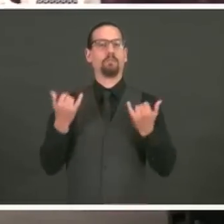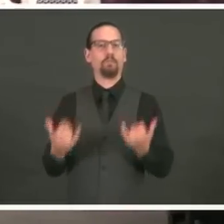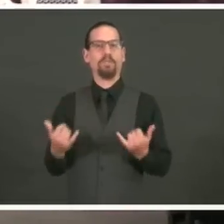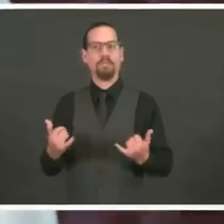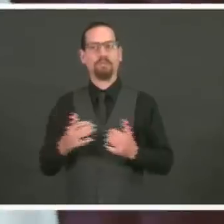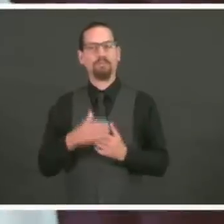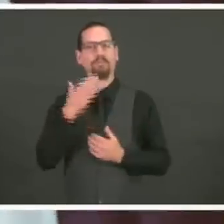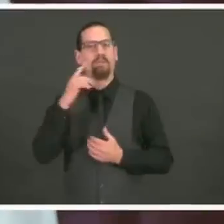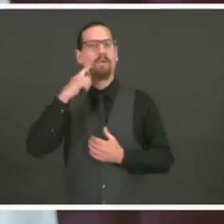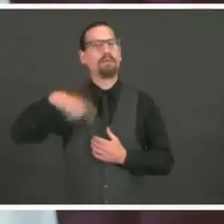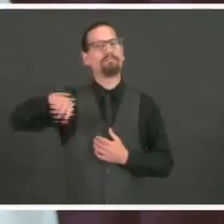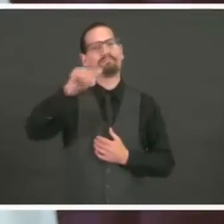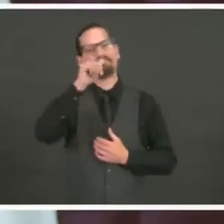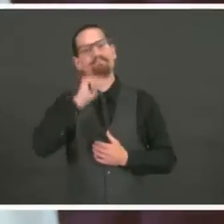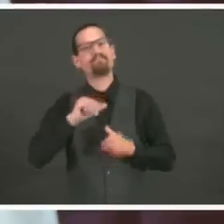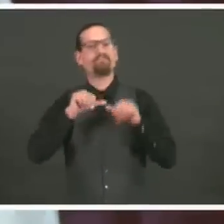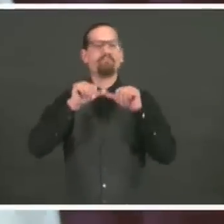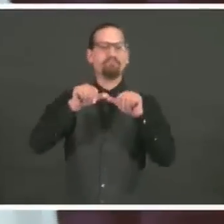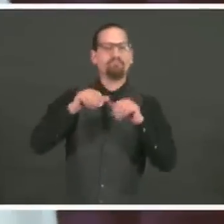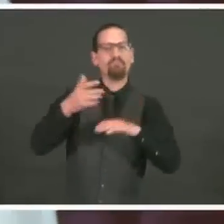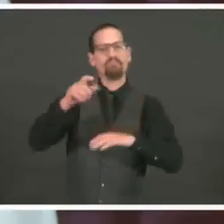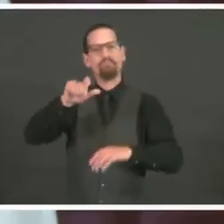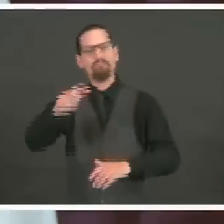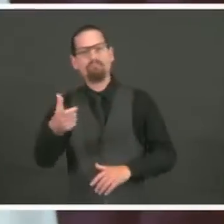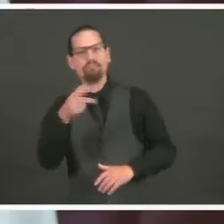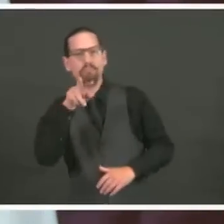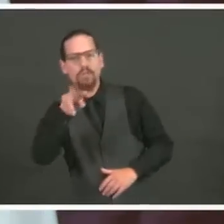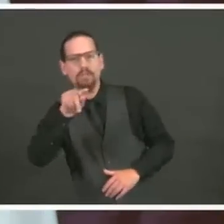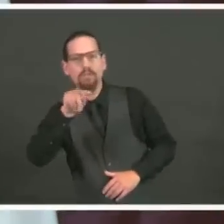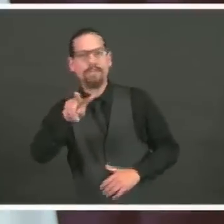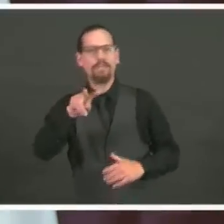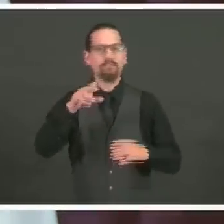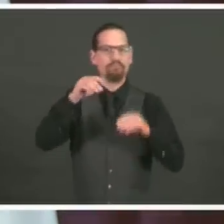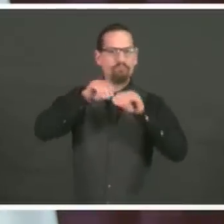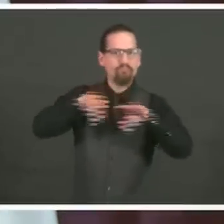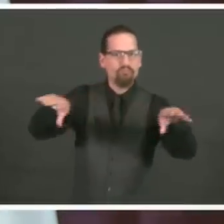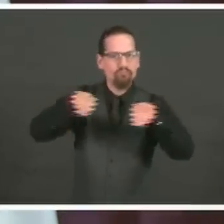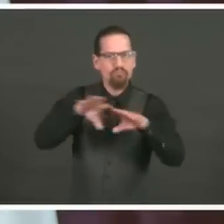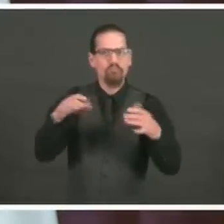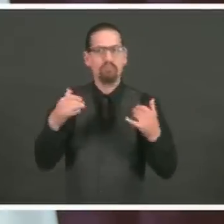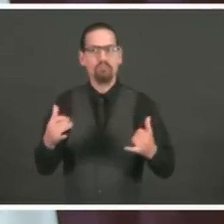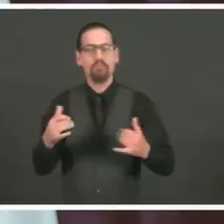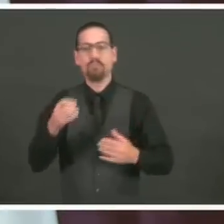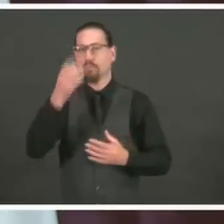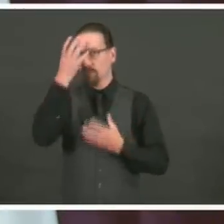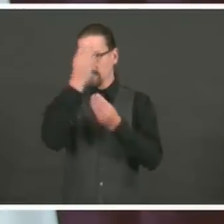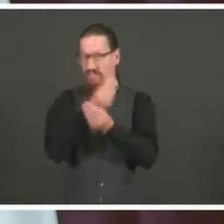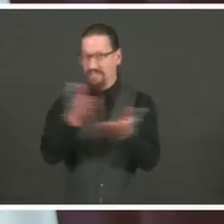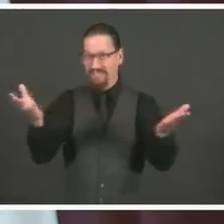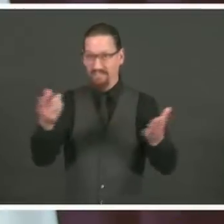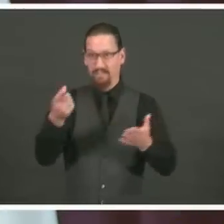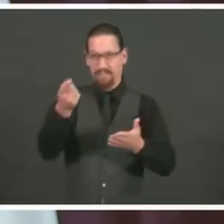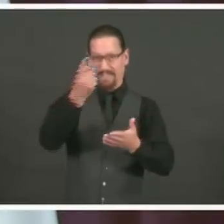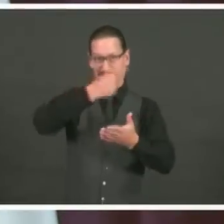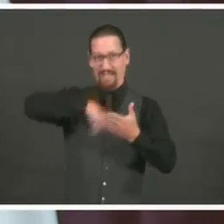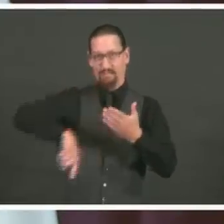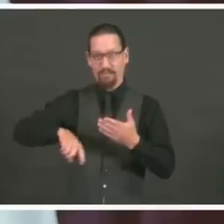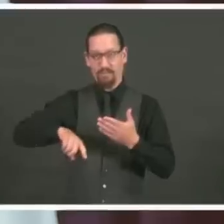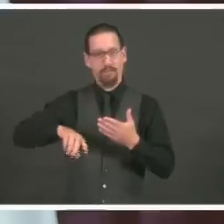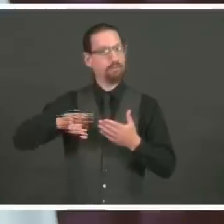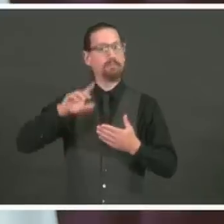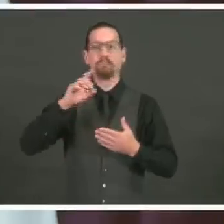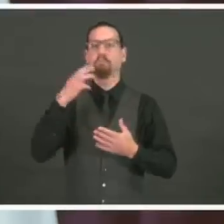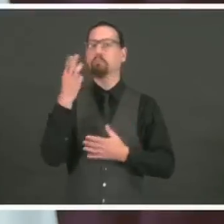tune in to the press conferences. Next week, this press conference will happen on Monday. So instead of